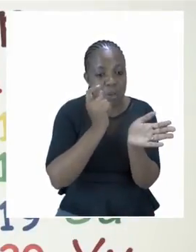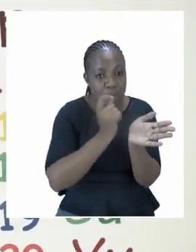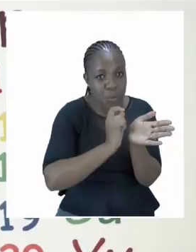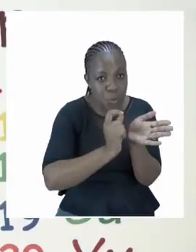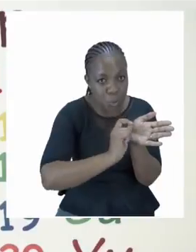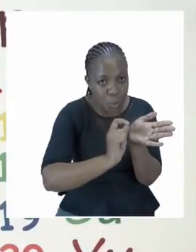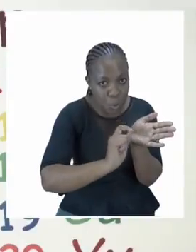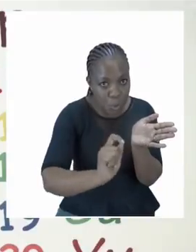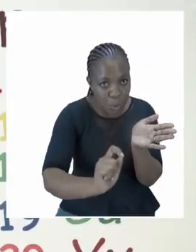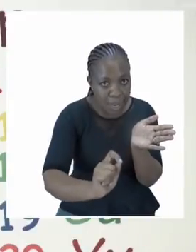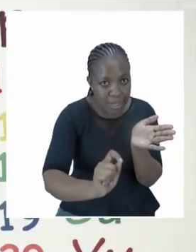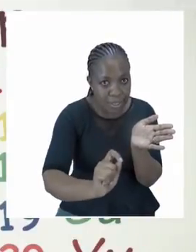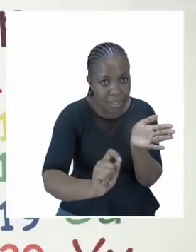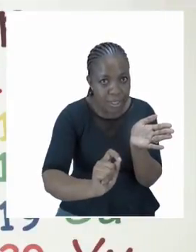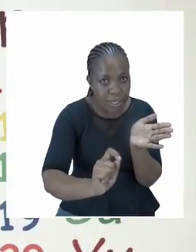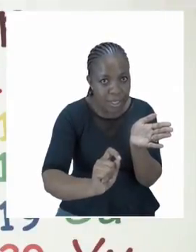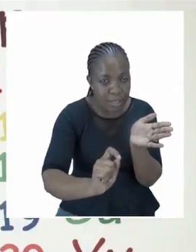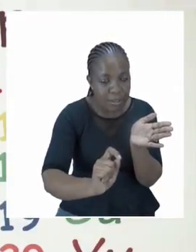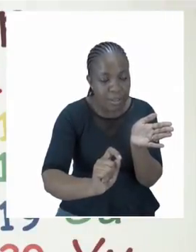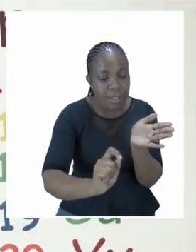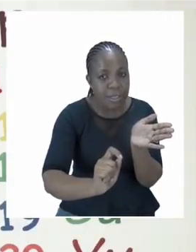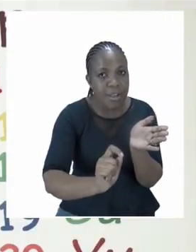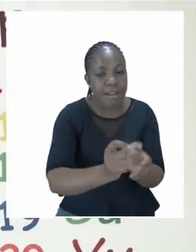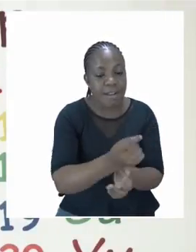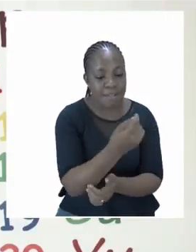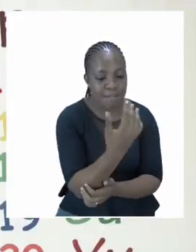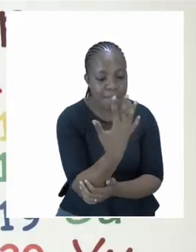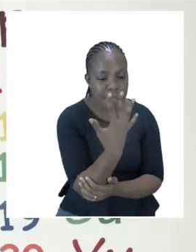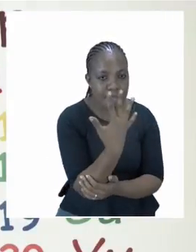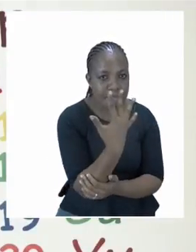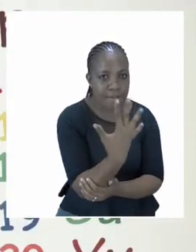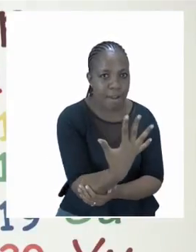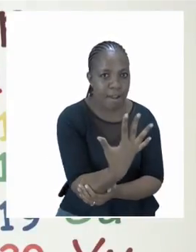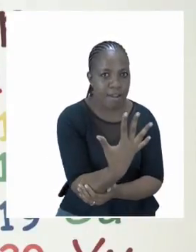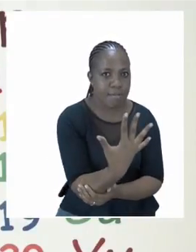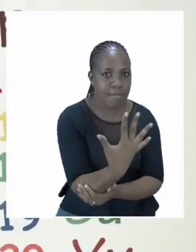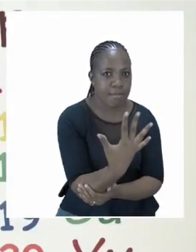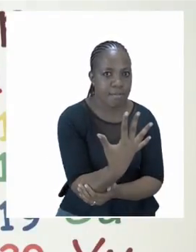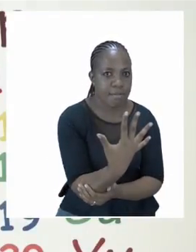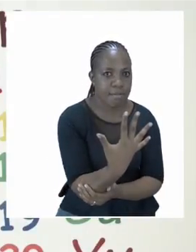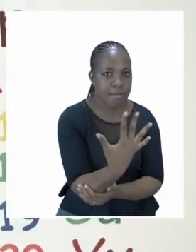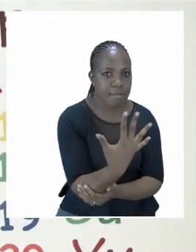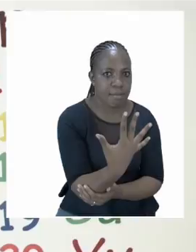number of balls. So we have 5